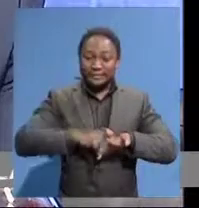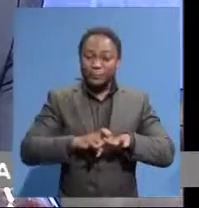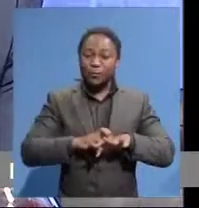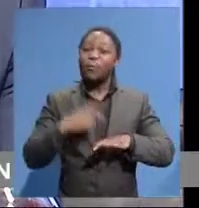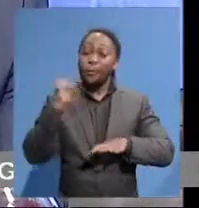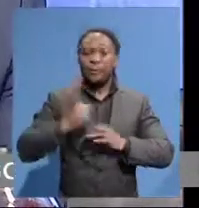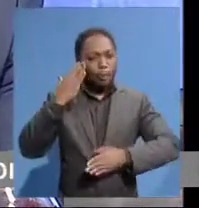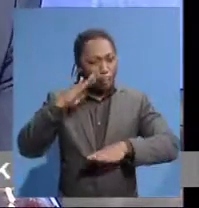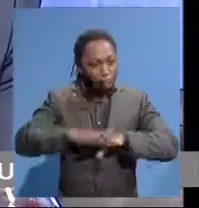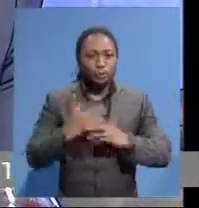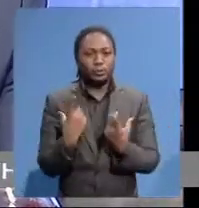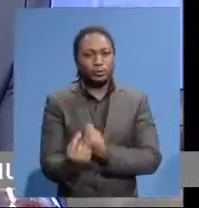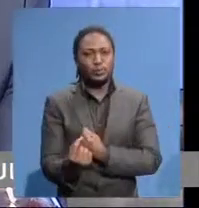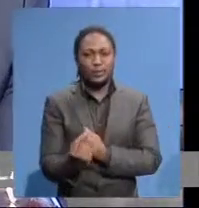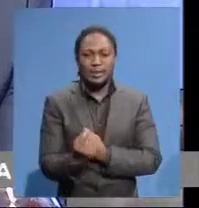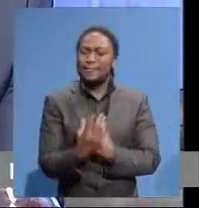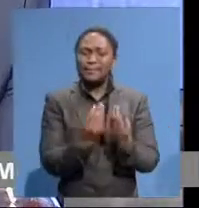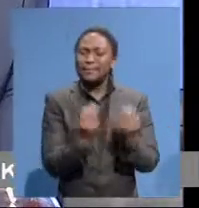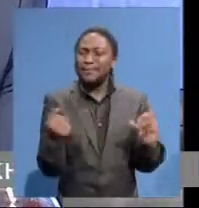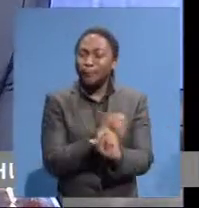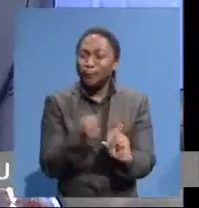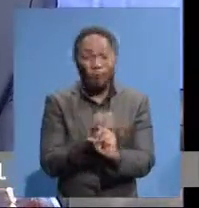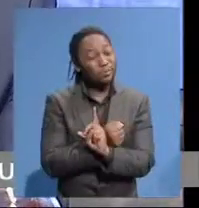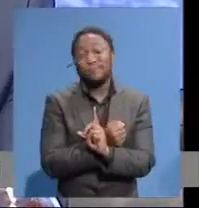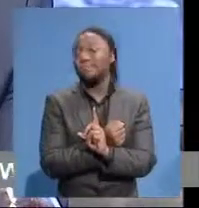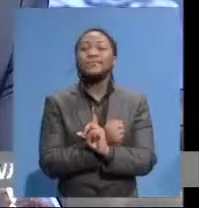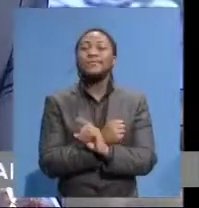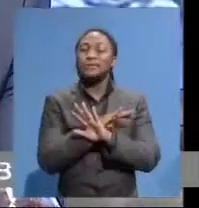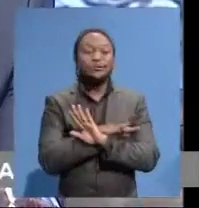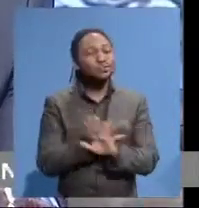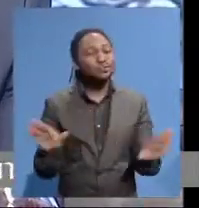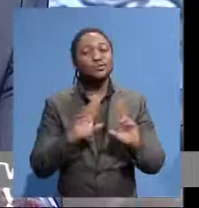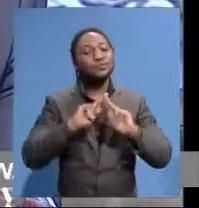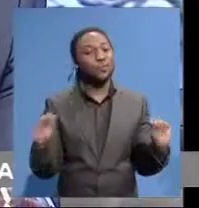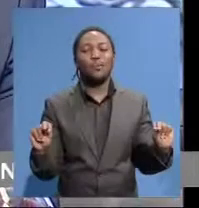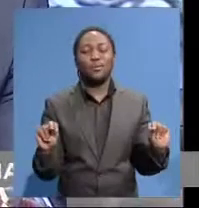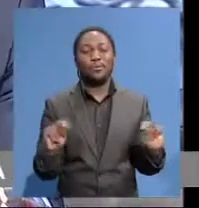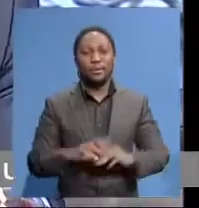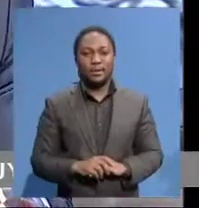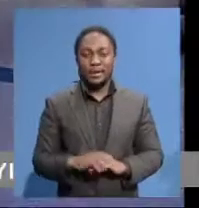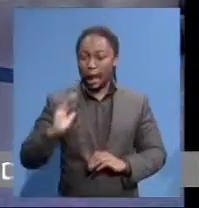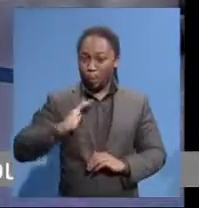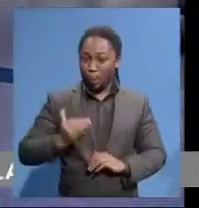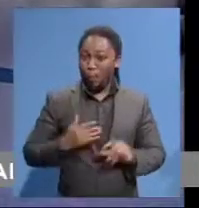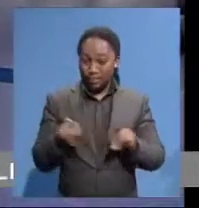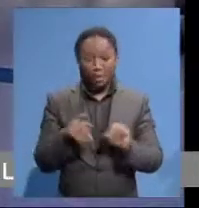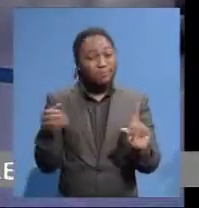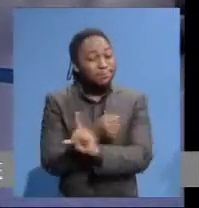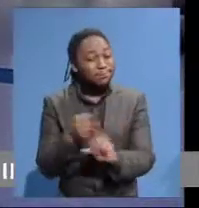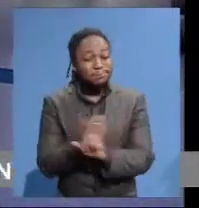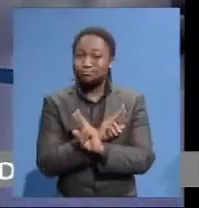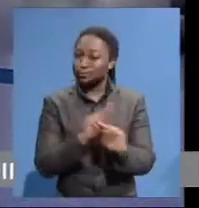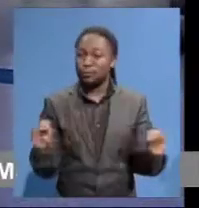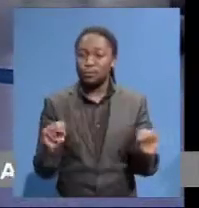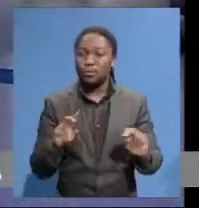socks, and stop this thing of abusing kids and women and all those kind of things. For me, that's the main thing that